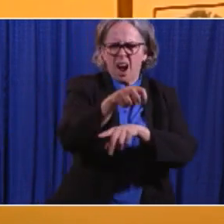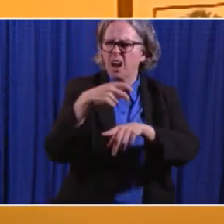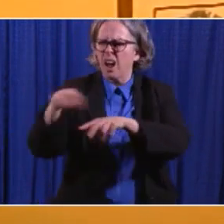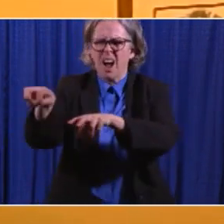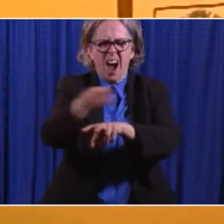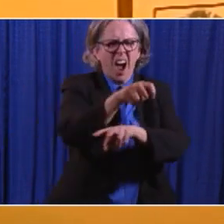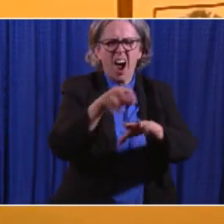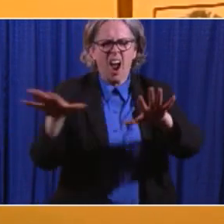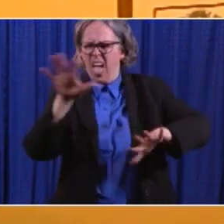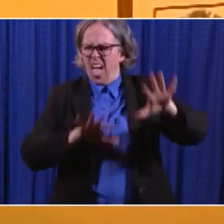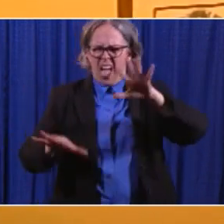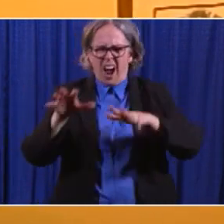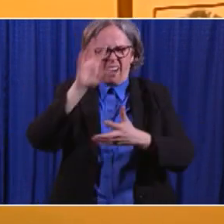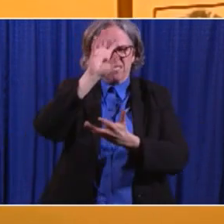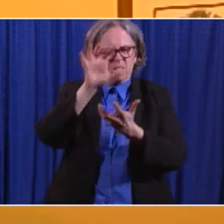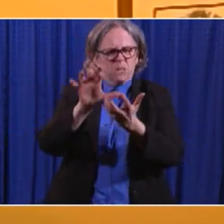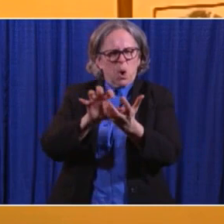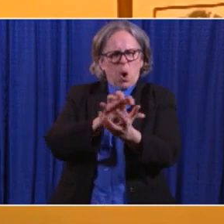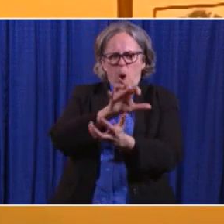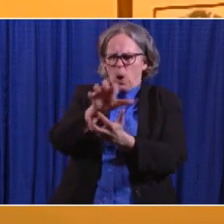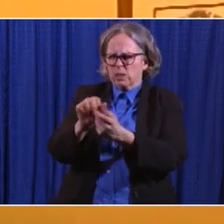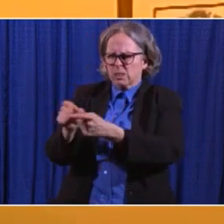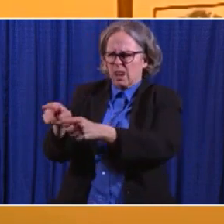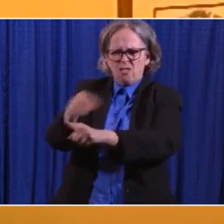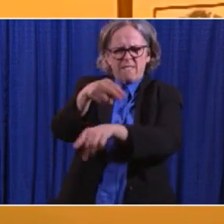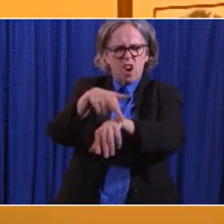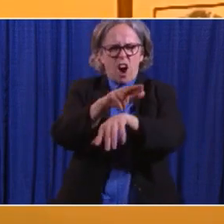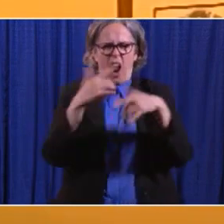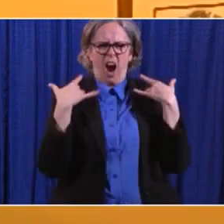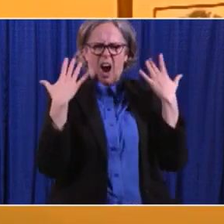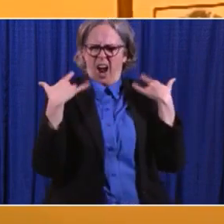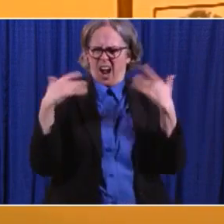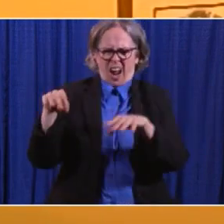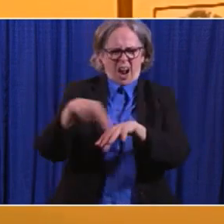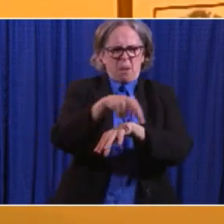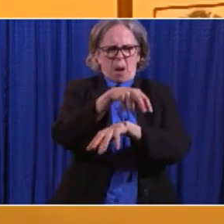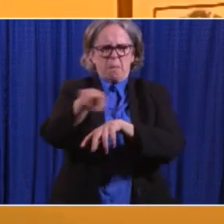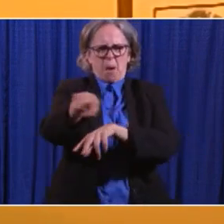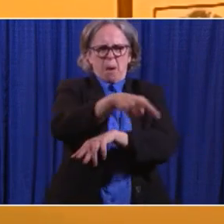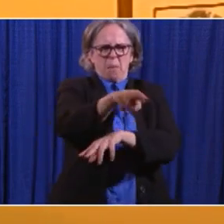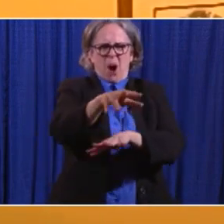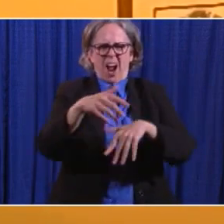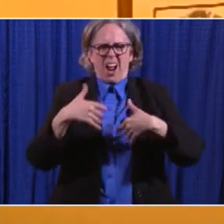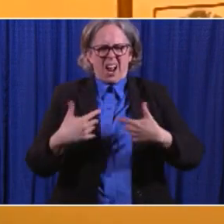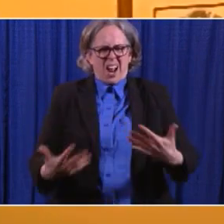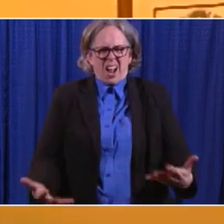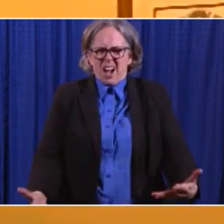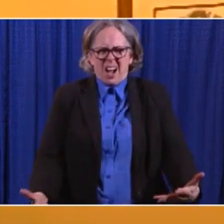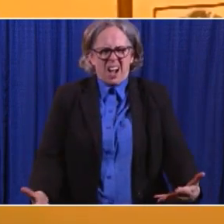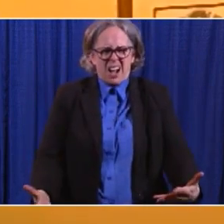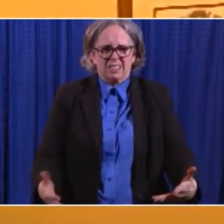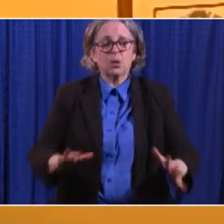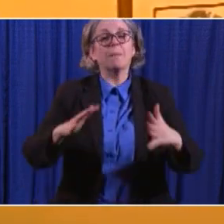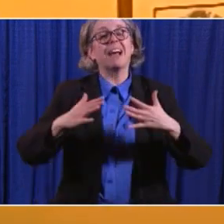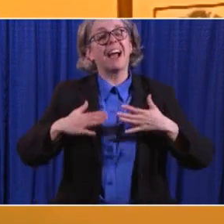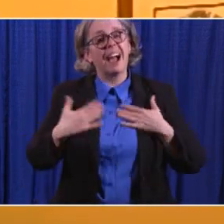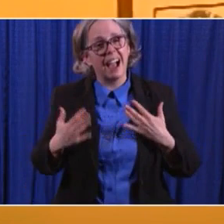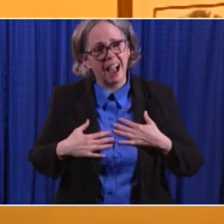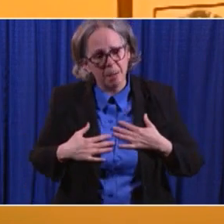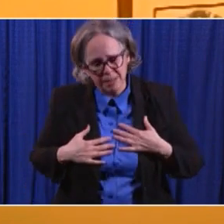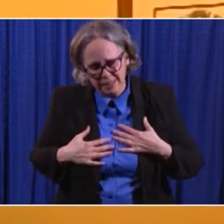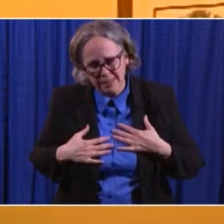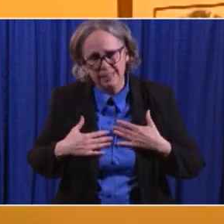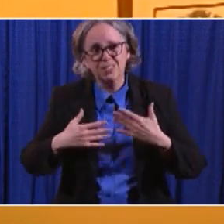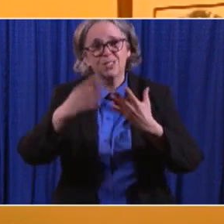earth. I'm happy to say that now, as an adult, we have guardianship over him. He's doing very well in a supported living